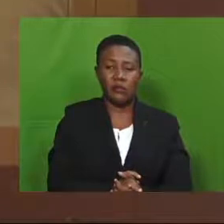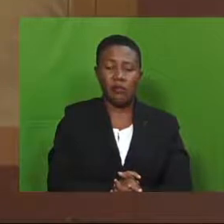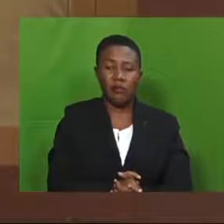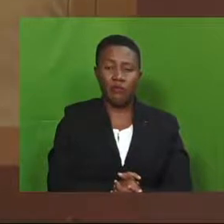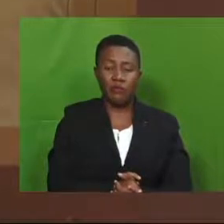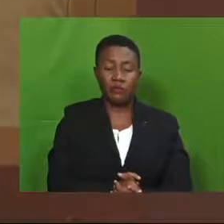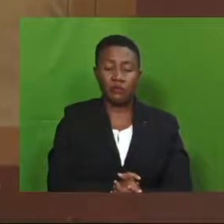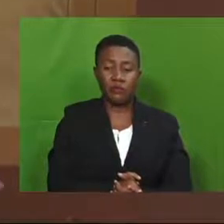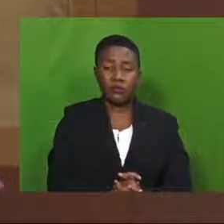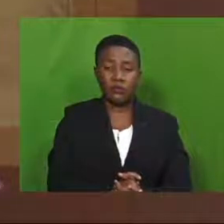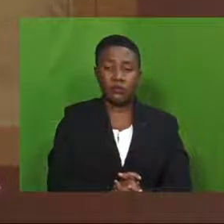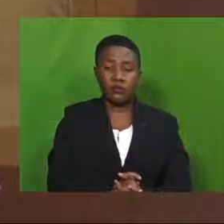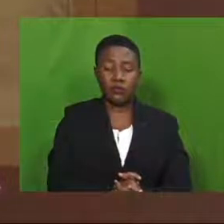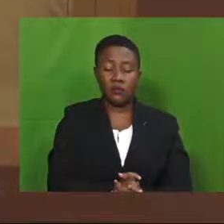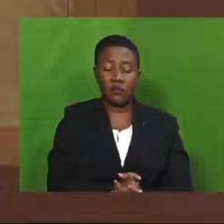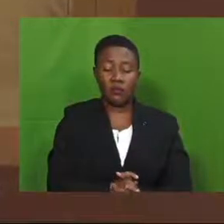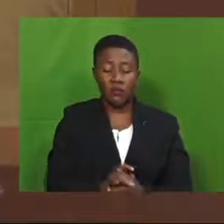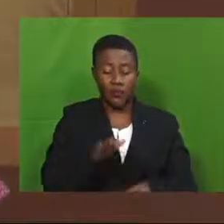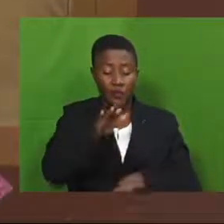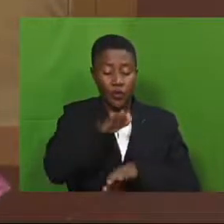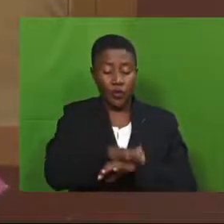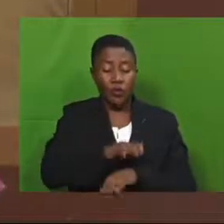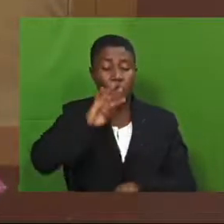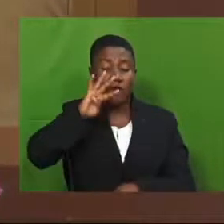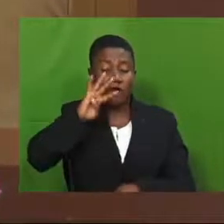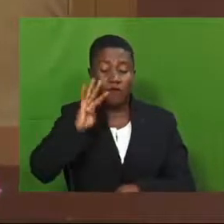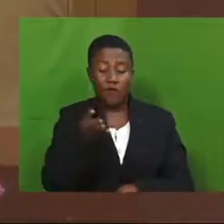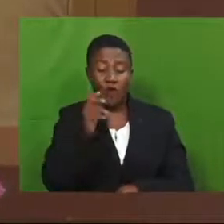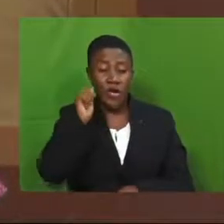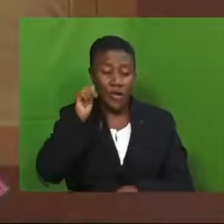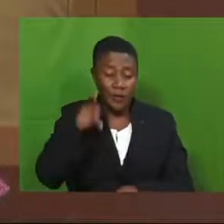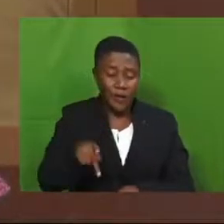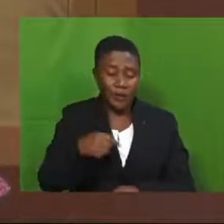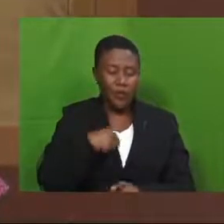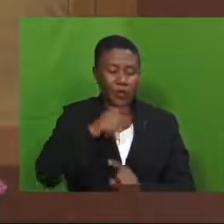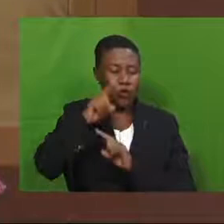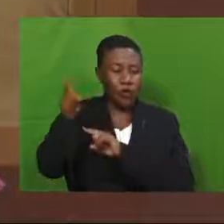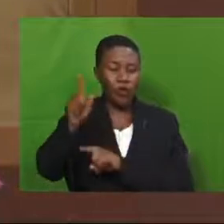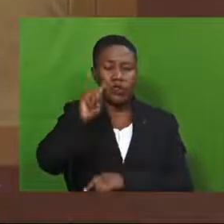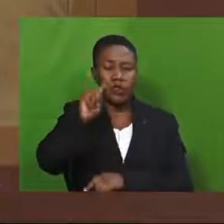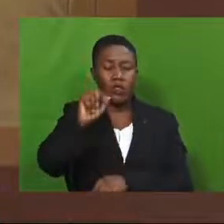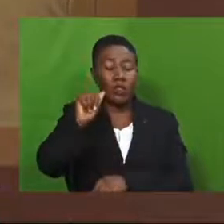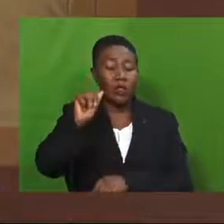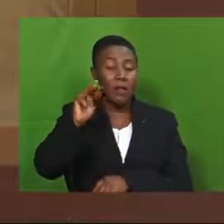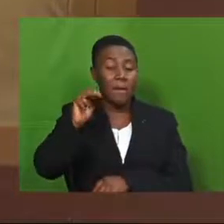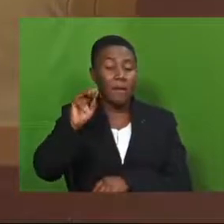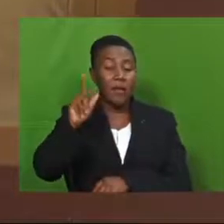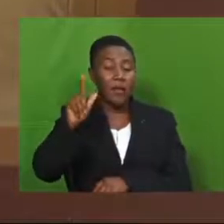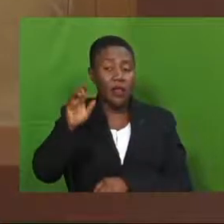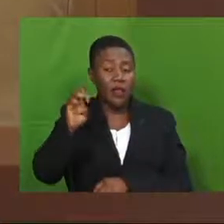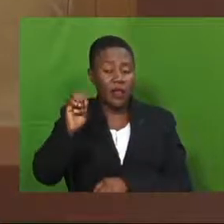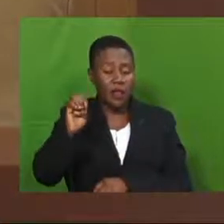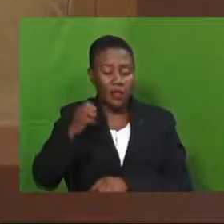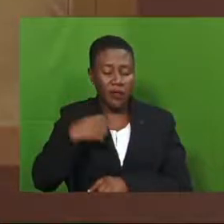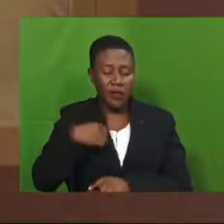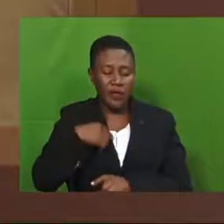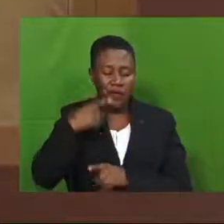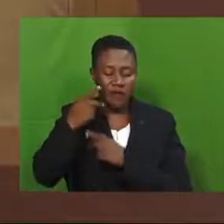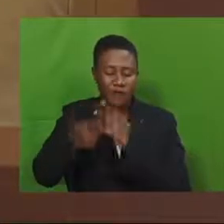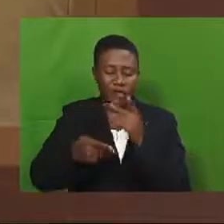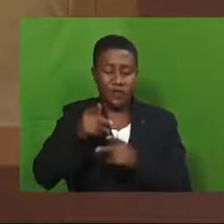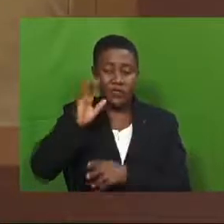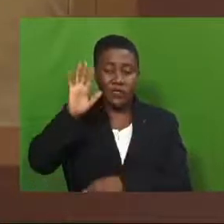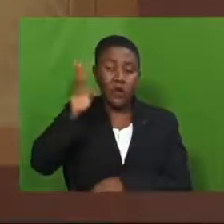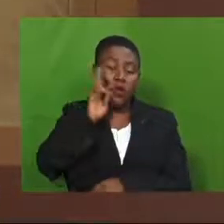Mr. Speaker, on 4th April, I was in Tamale. I went by his hotel, Garba